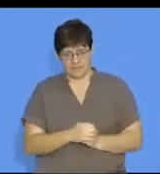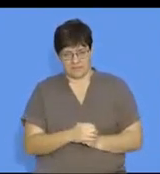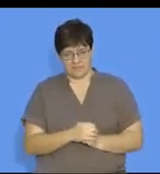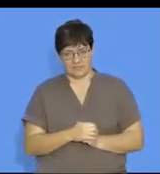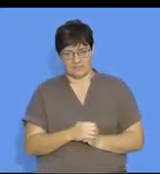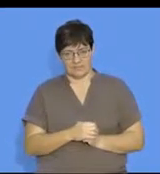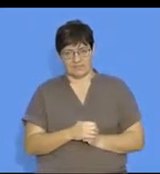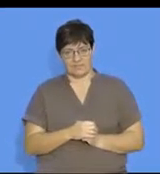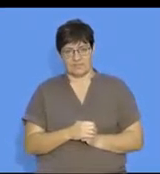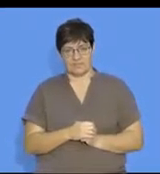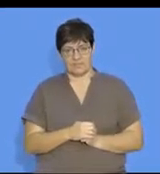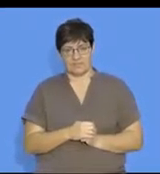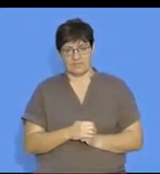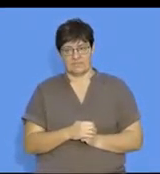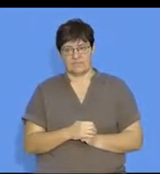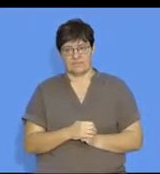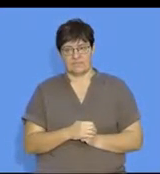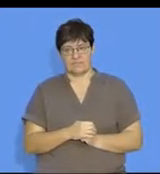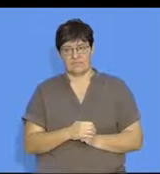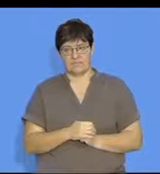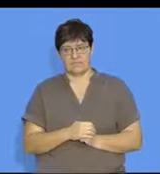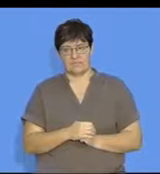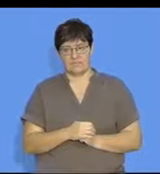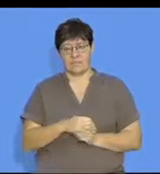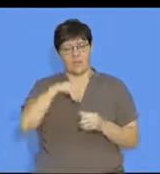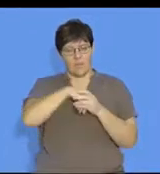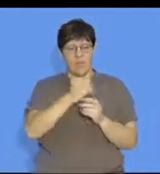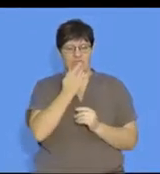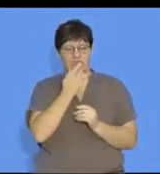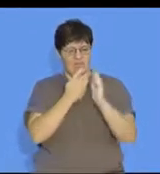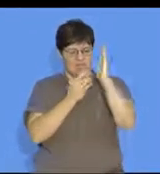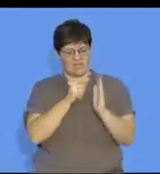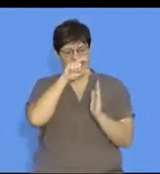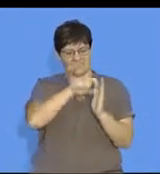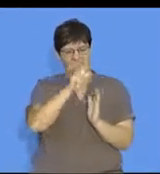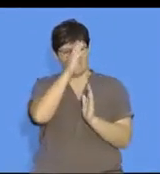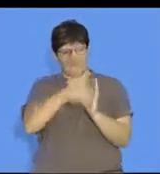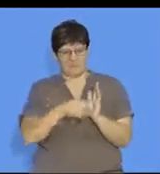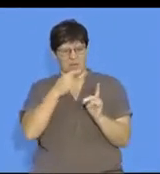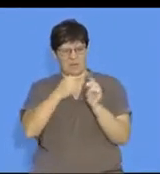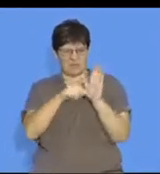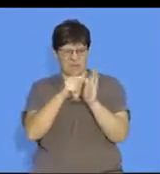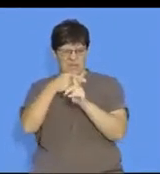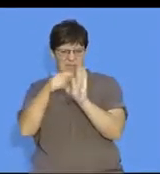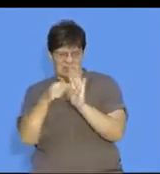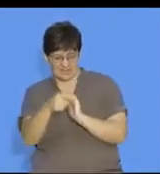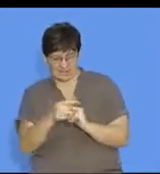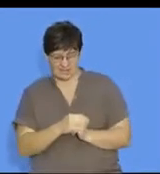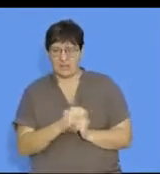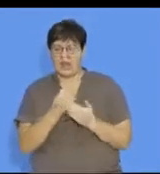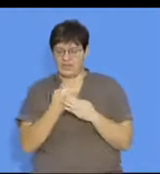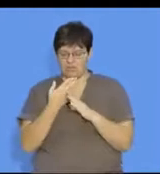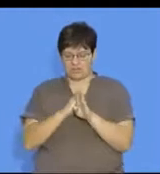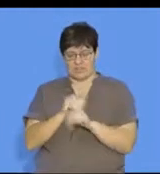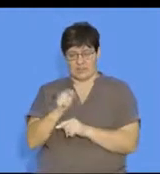words, we can safely say, okay, these are the terminals inside the battery, right? Then we've got that